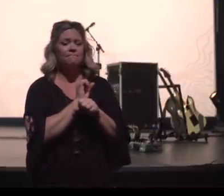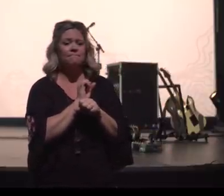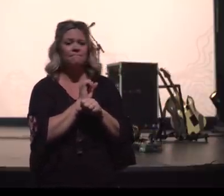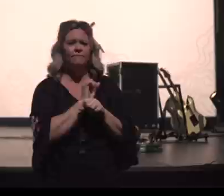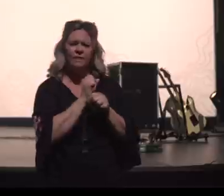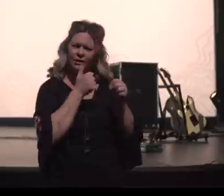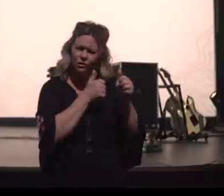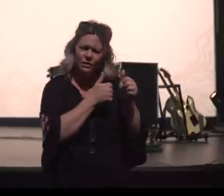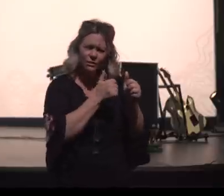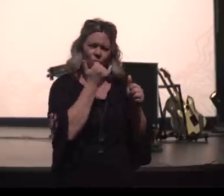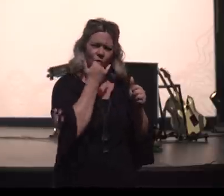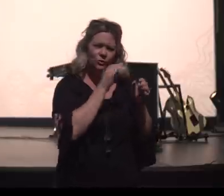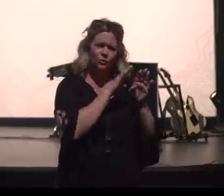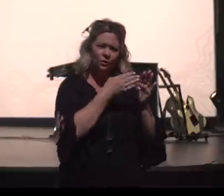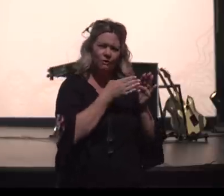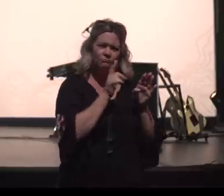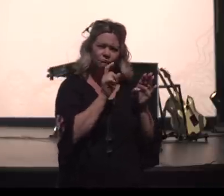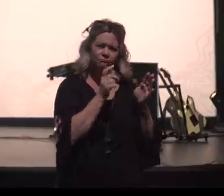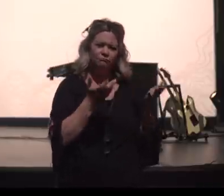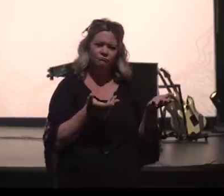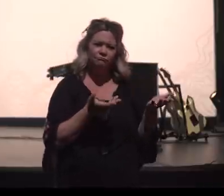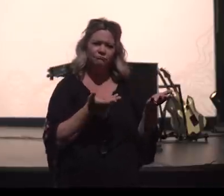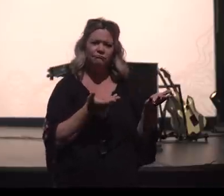You've been chasing the wrong door.